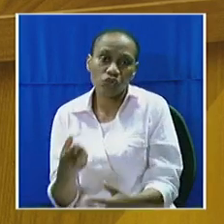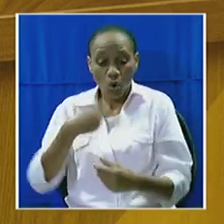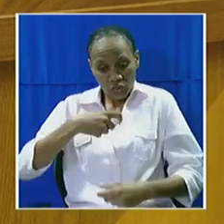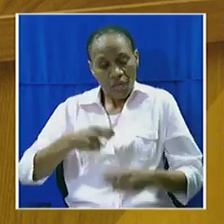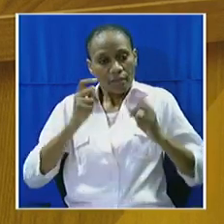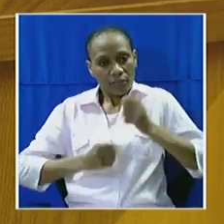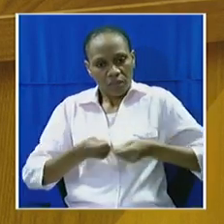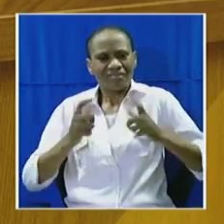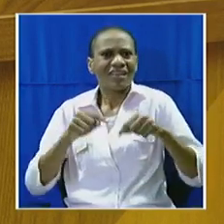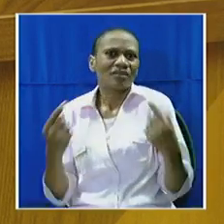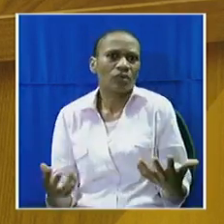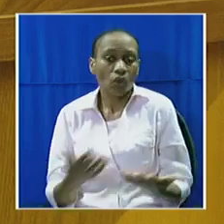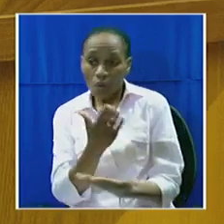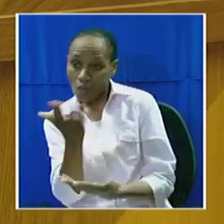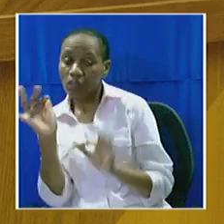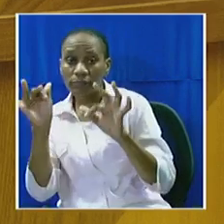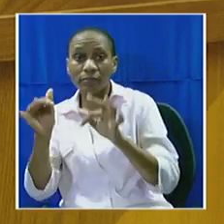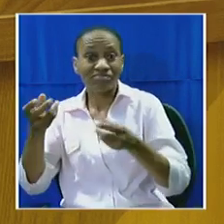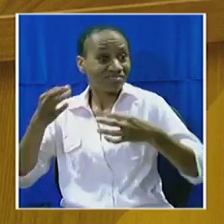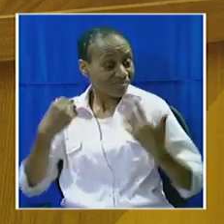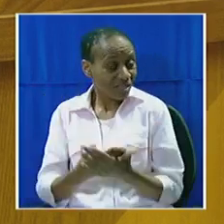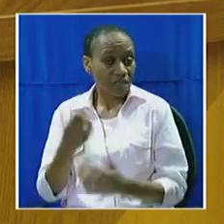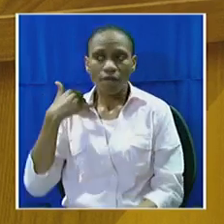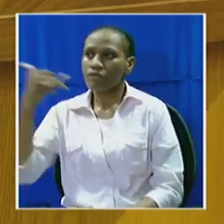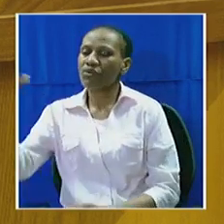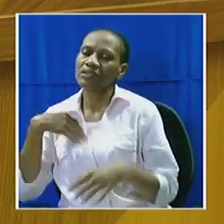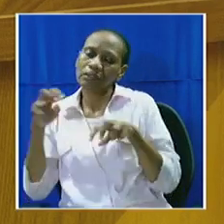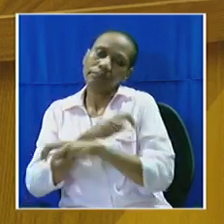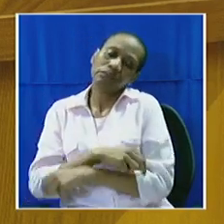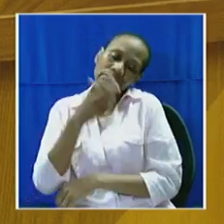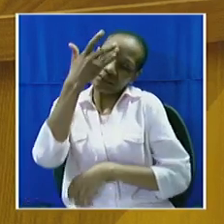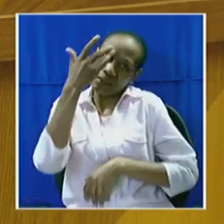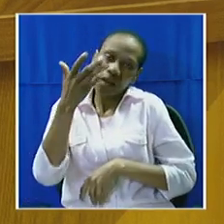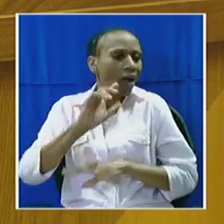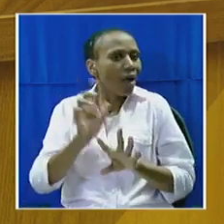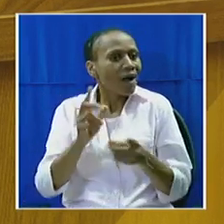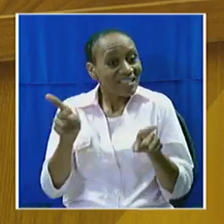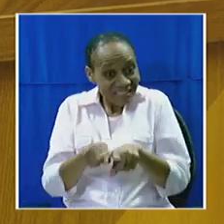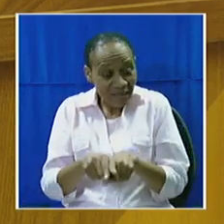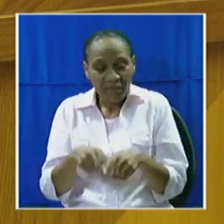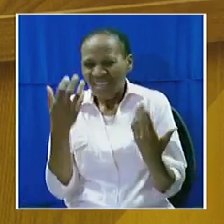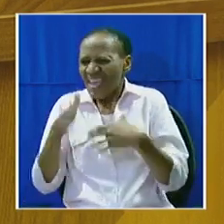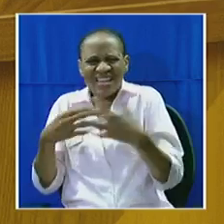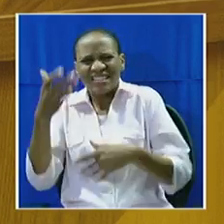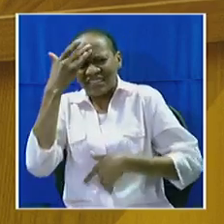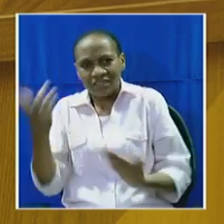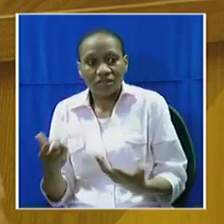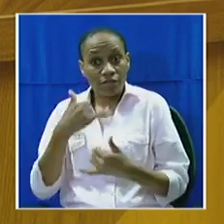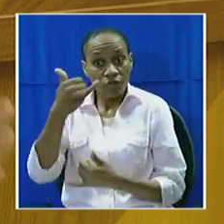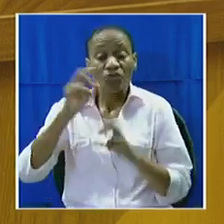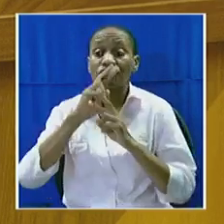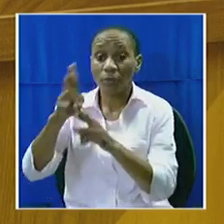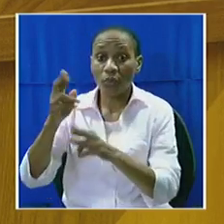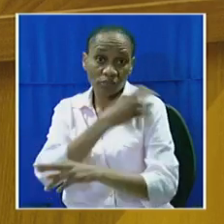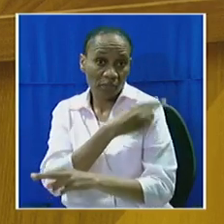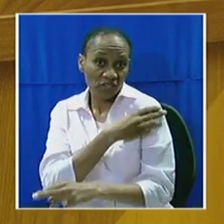houses, and that not everybody has the liberty to call in sick and take a day off at work because they have symptoms of flu and COVID-19.